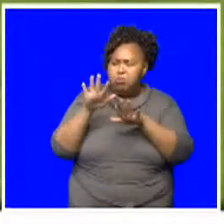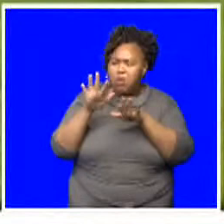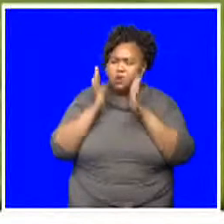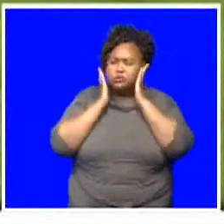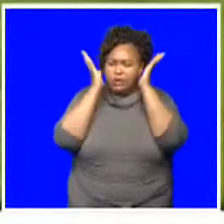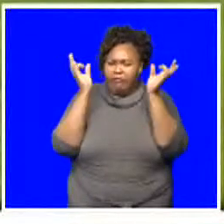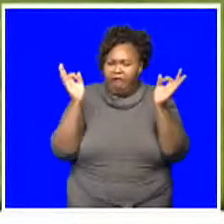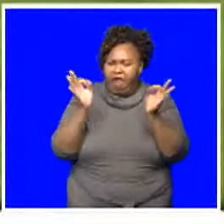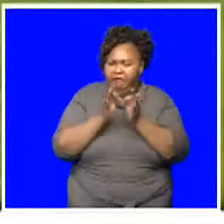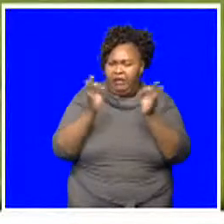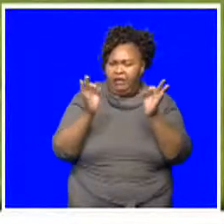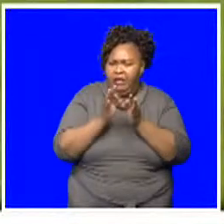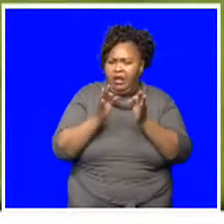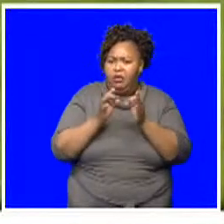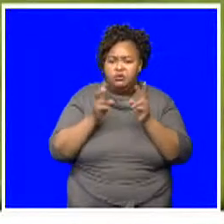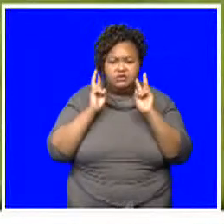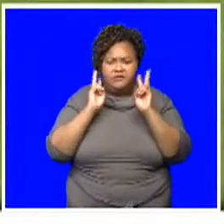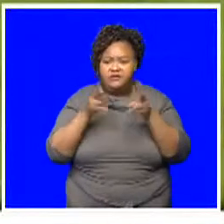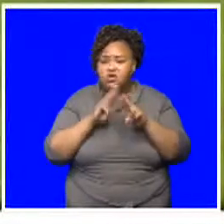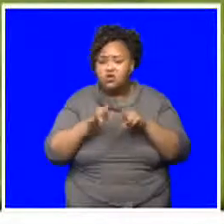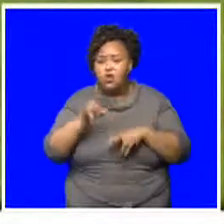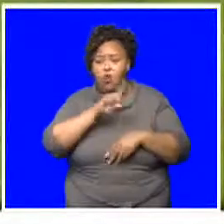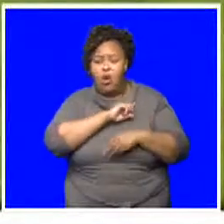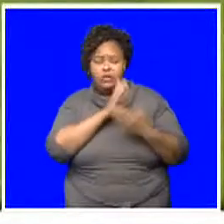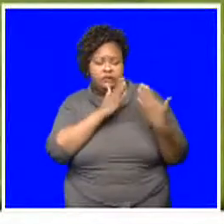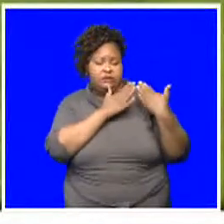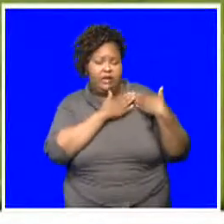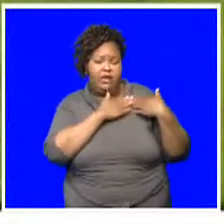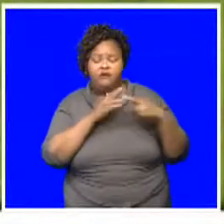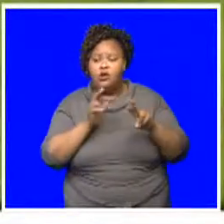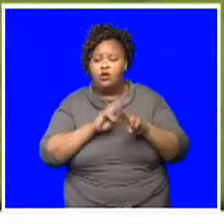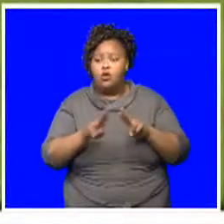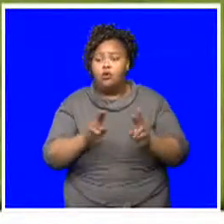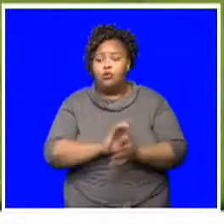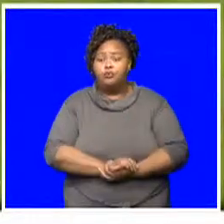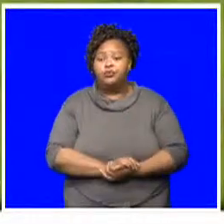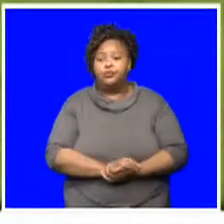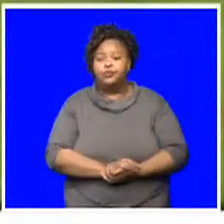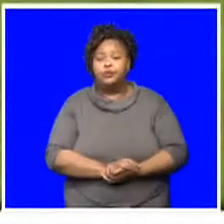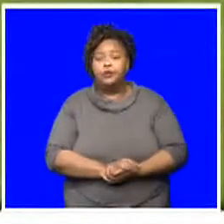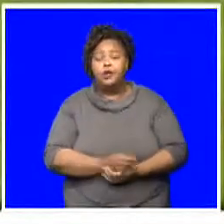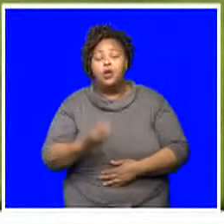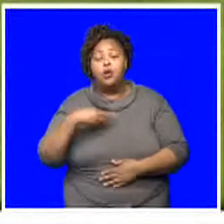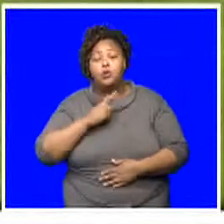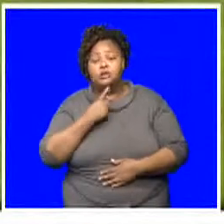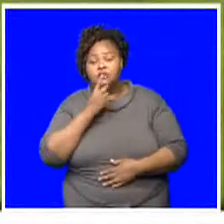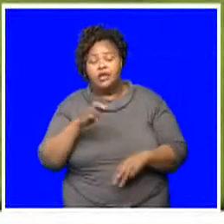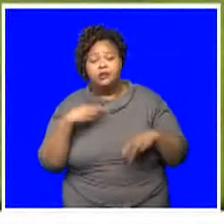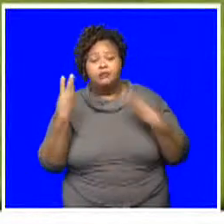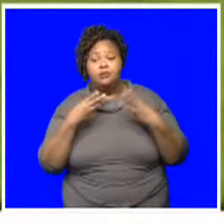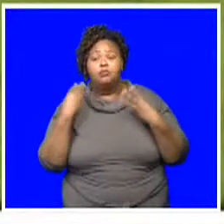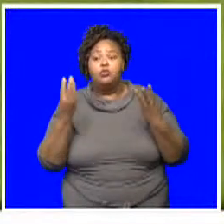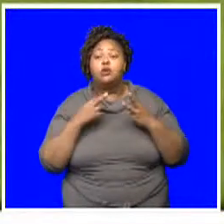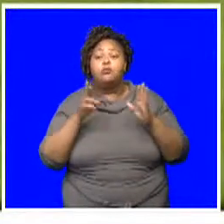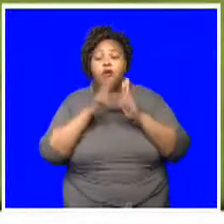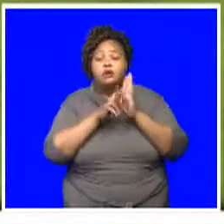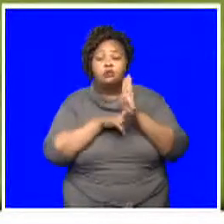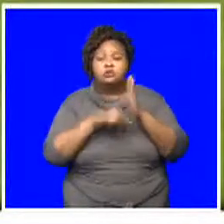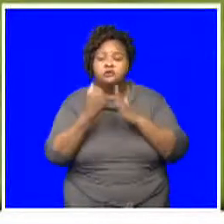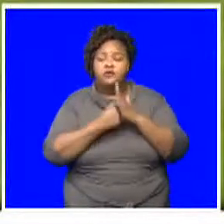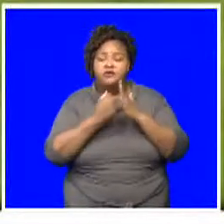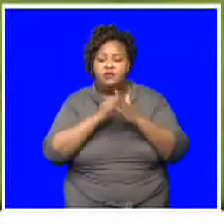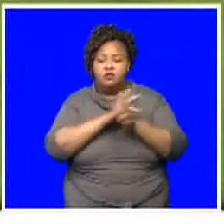engcenye ngeke ngiphephe sithi ke bantu abalandzele indzaba tempilo phindze ke netekujova ngoba le